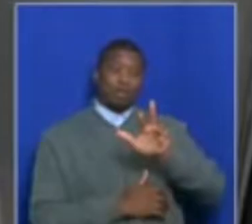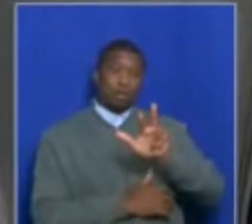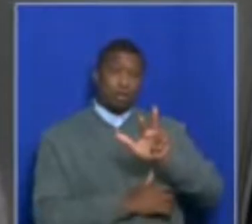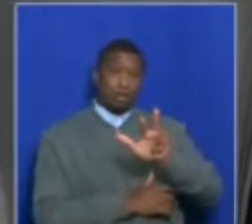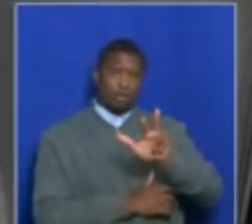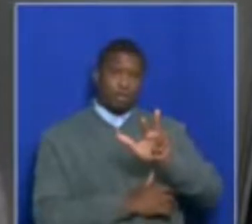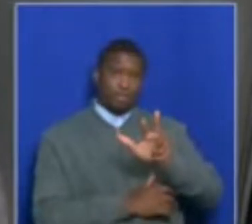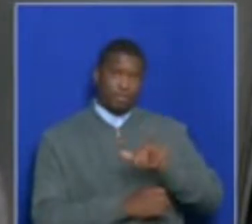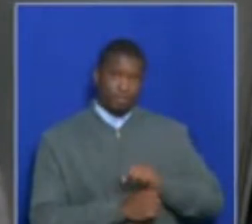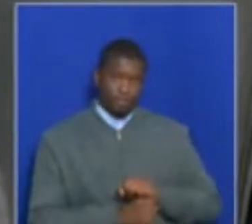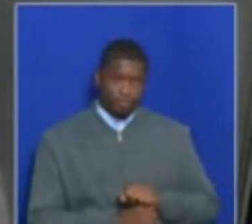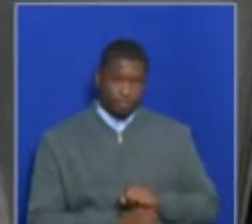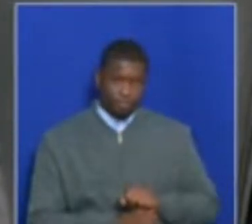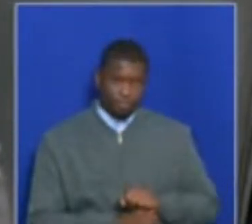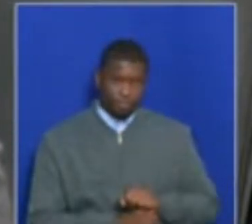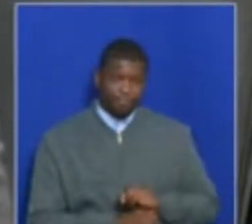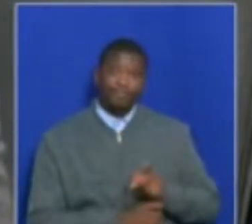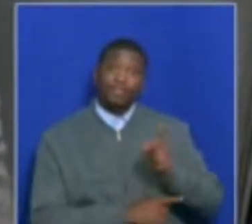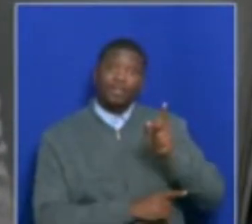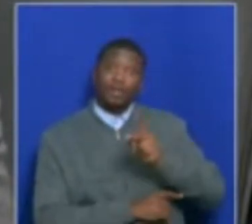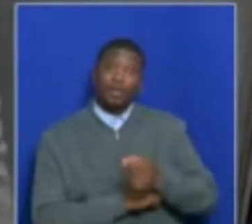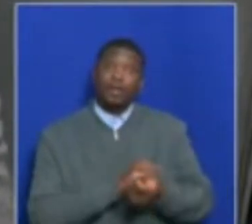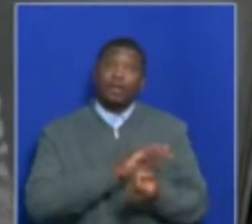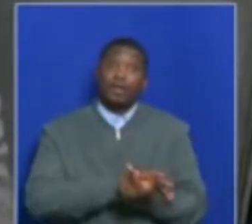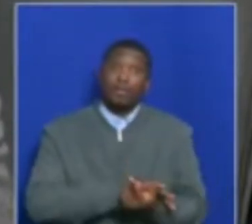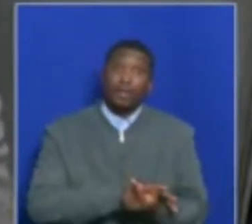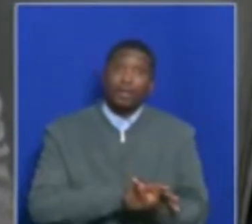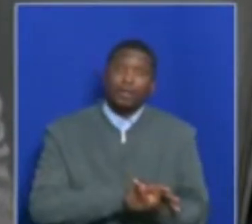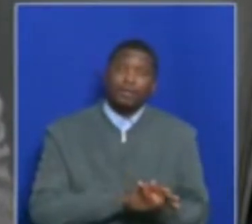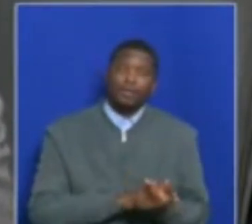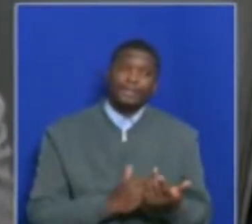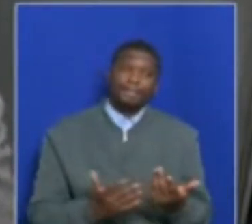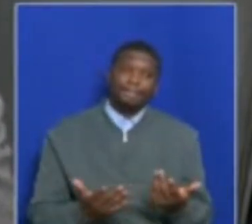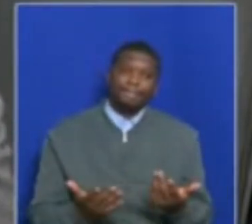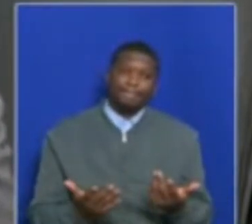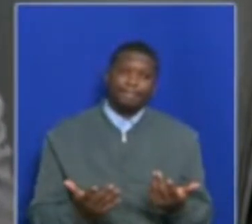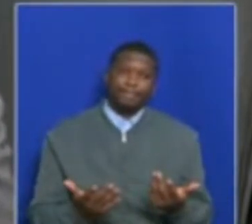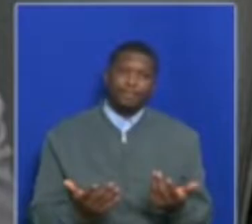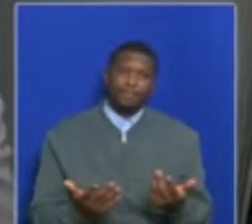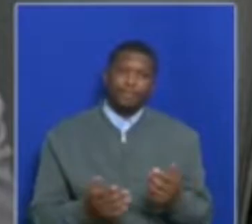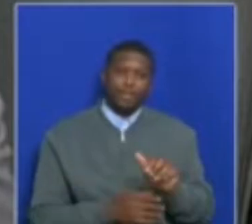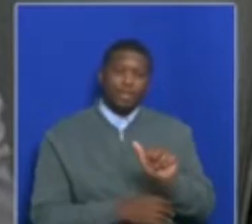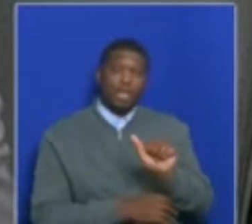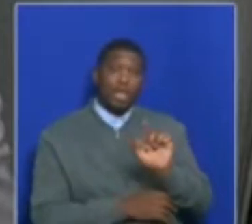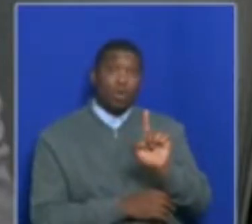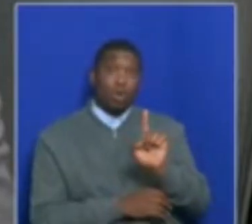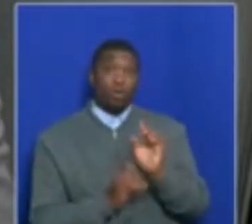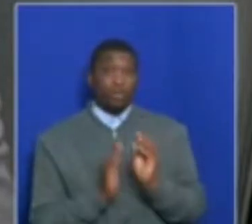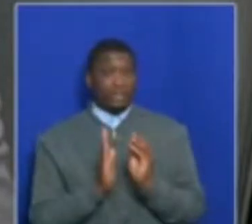once again there is a A1 statement of